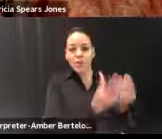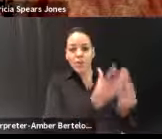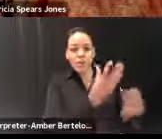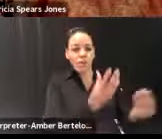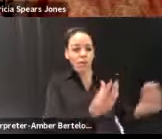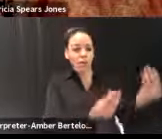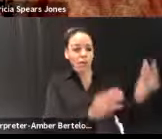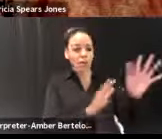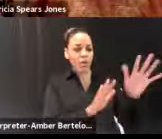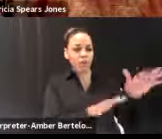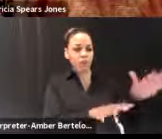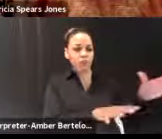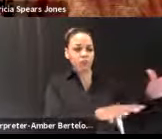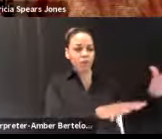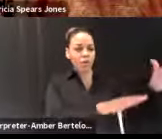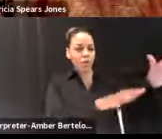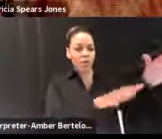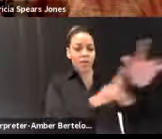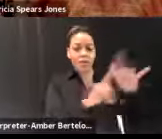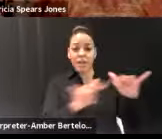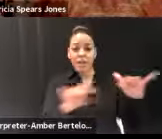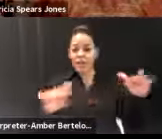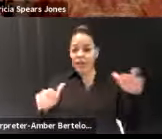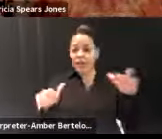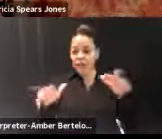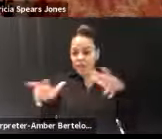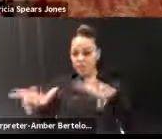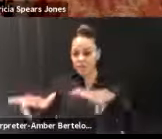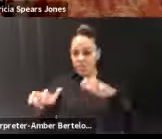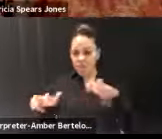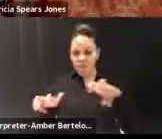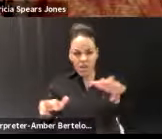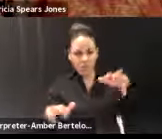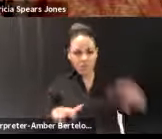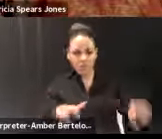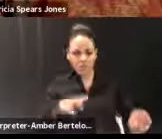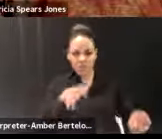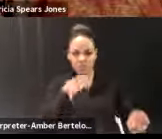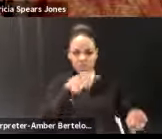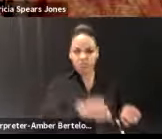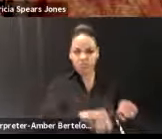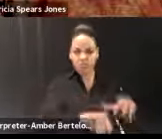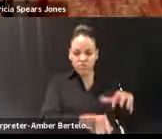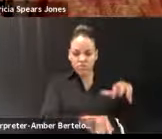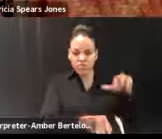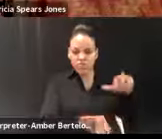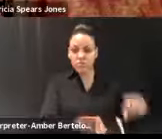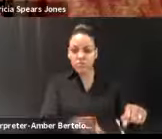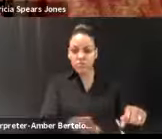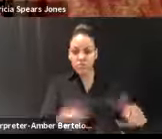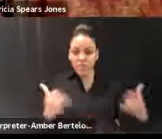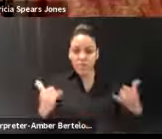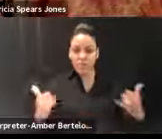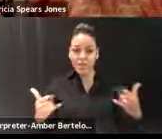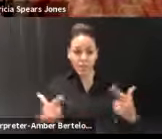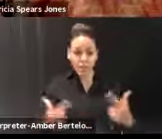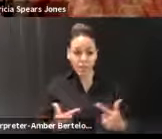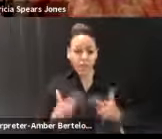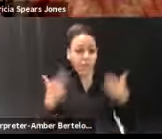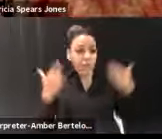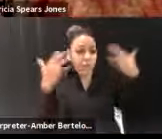so does greed. We live in a time of suffering and places of beauty,